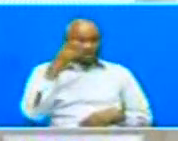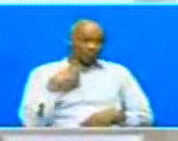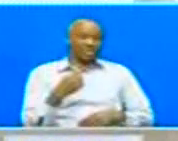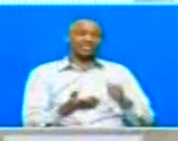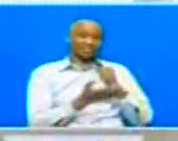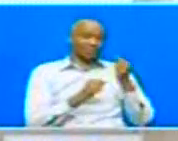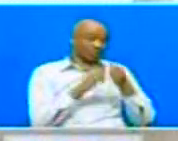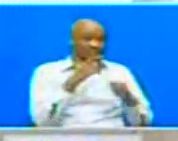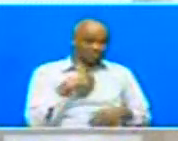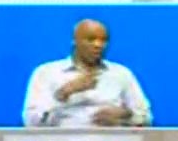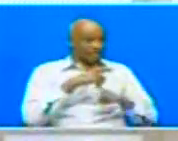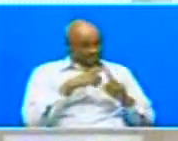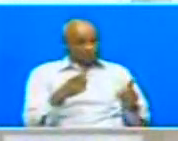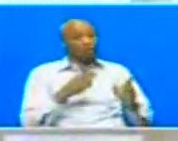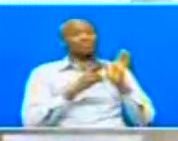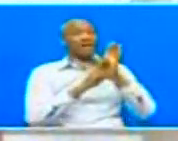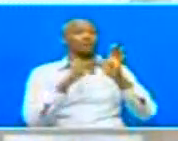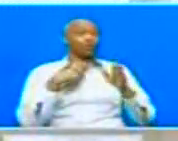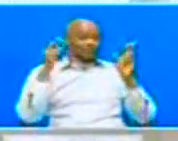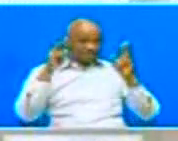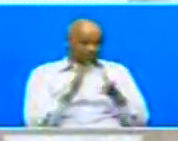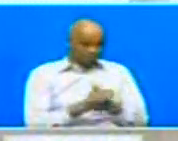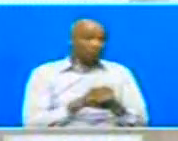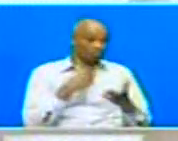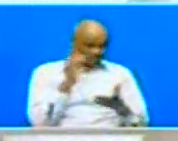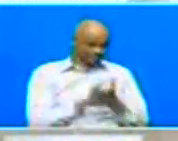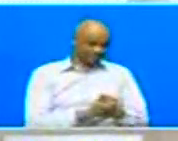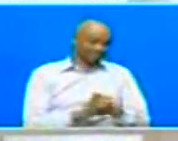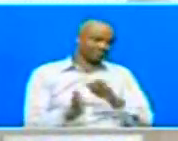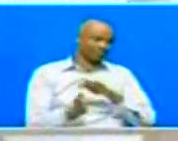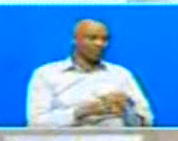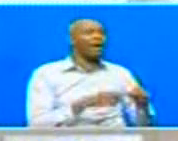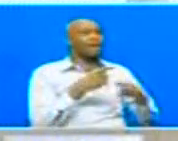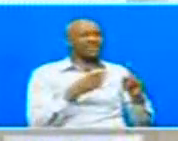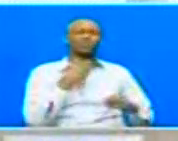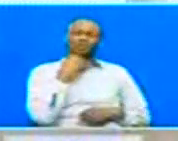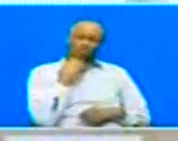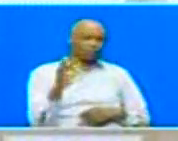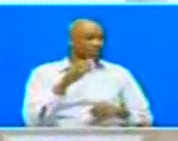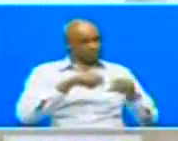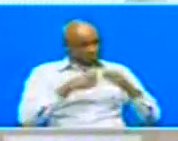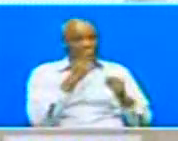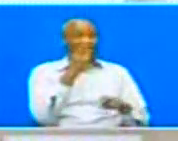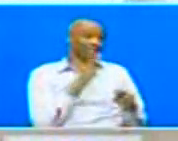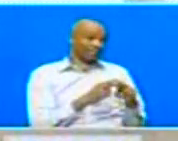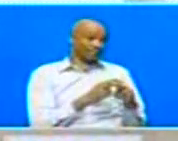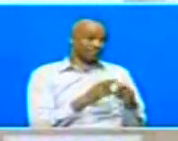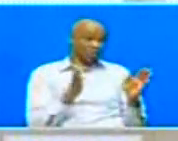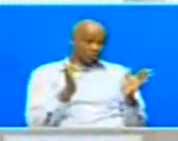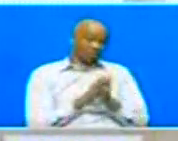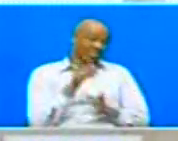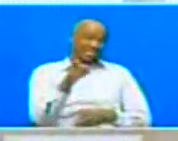have played on behalf of the international community. Mheshimiwa is very right. We don't want to undo that with